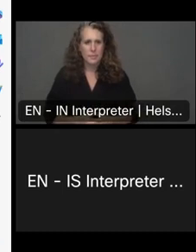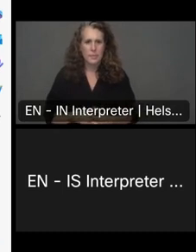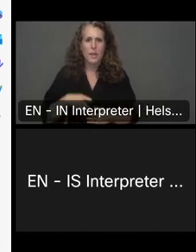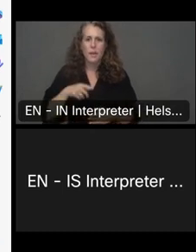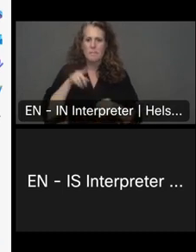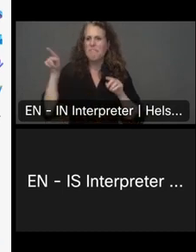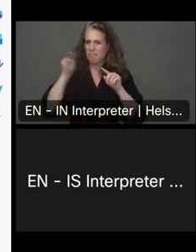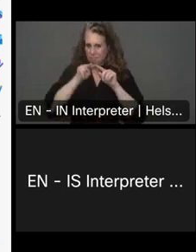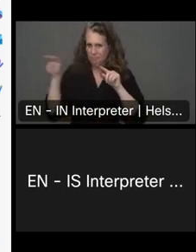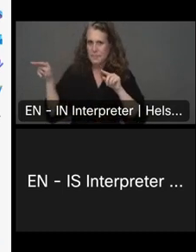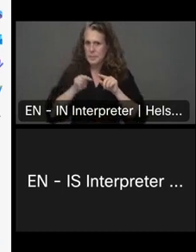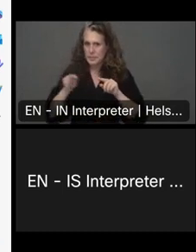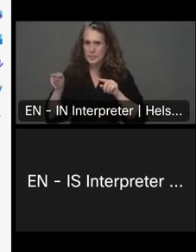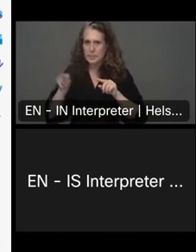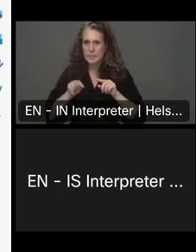is optimal.